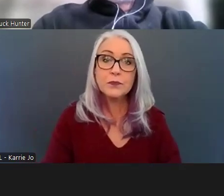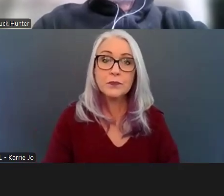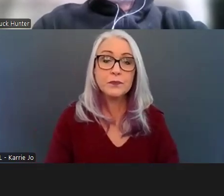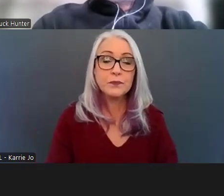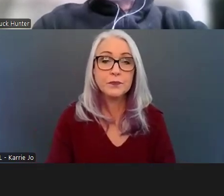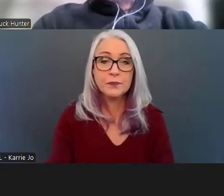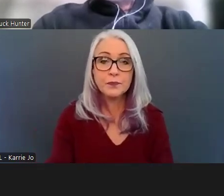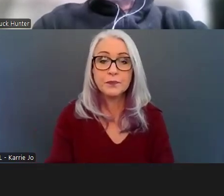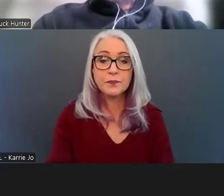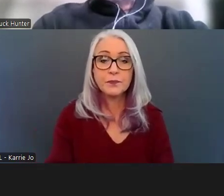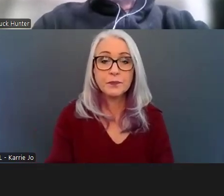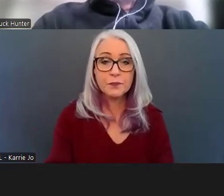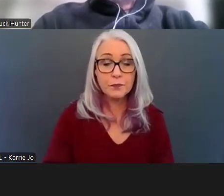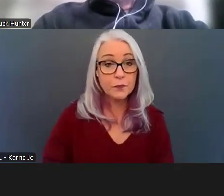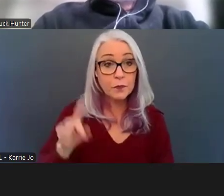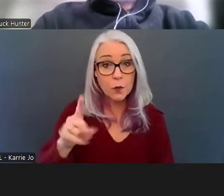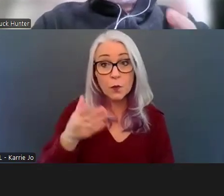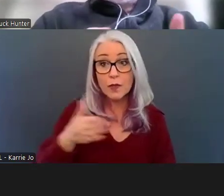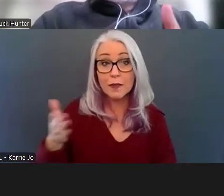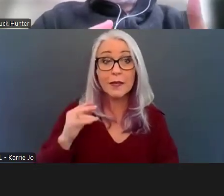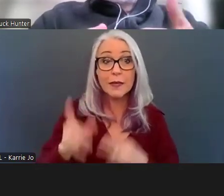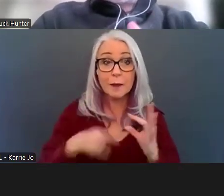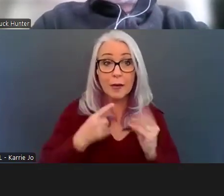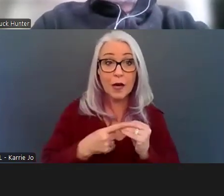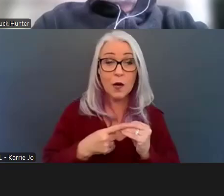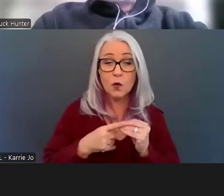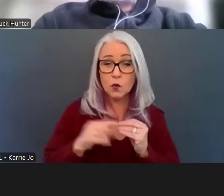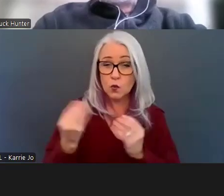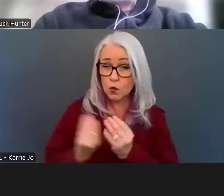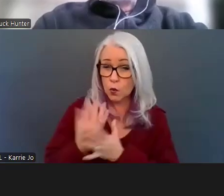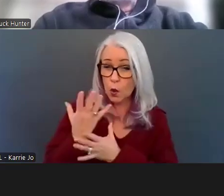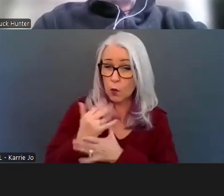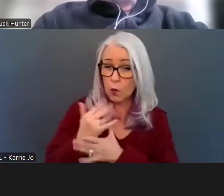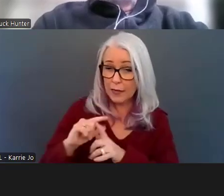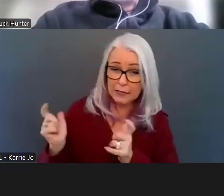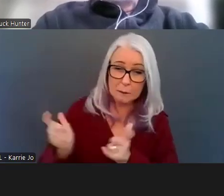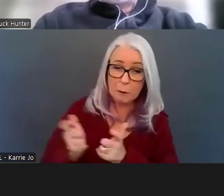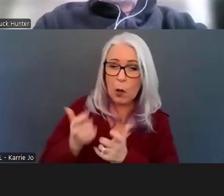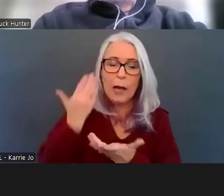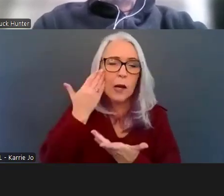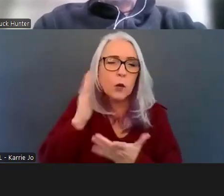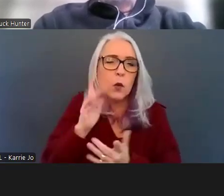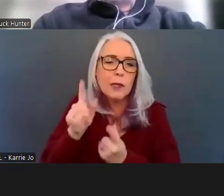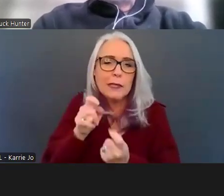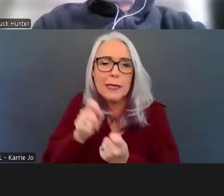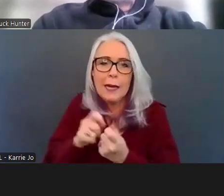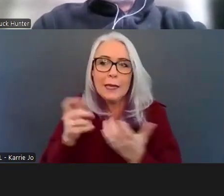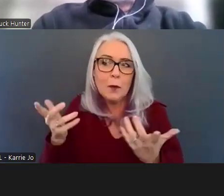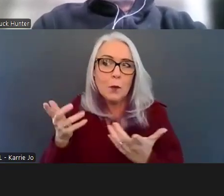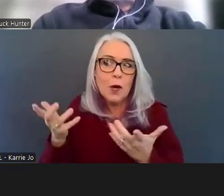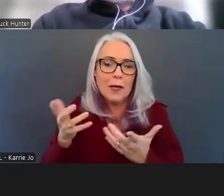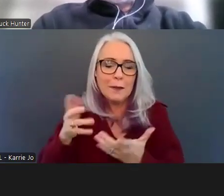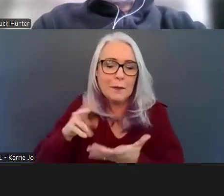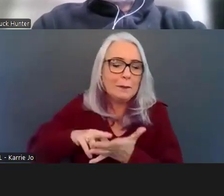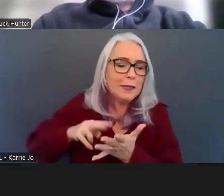Well, one advantage of having a relatively small, and I'm not sure, what you're referring to is small, but,